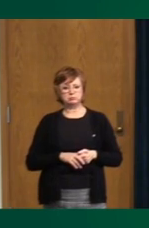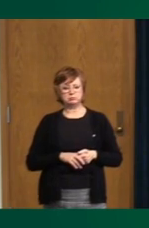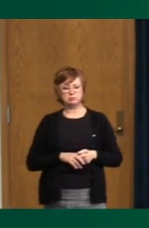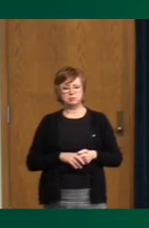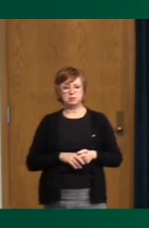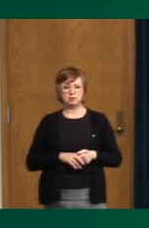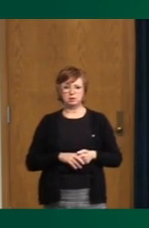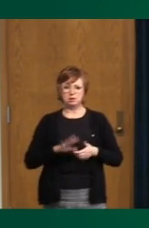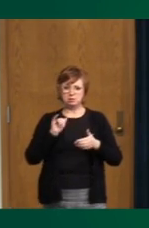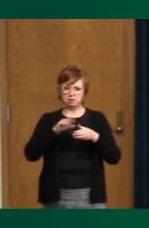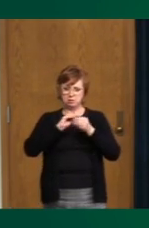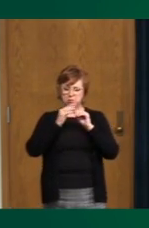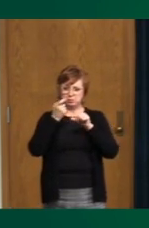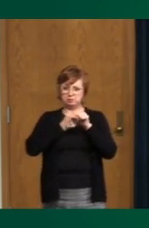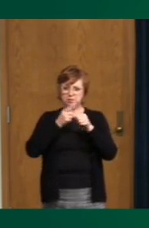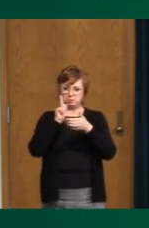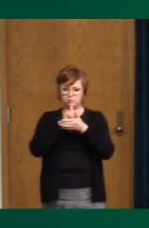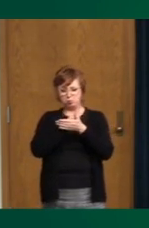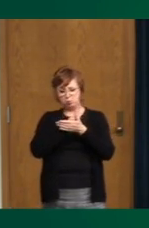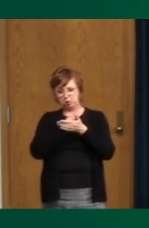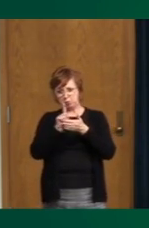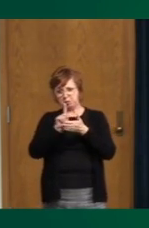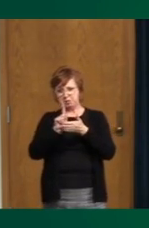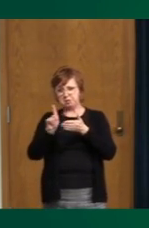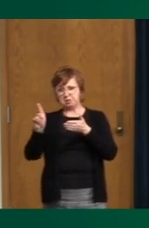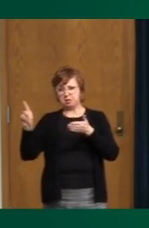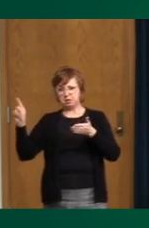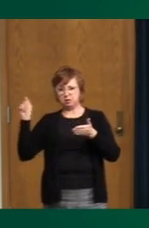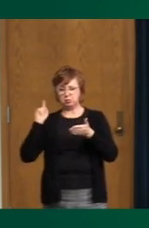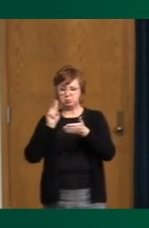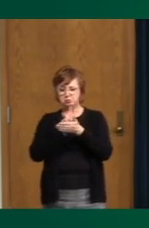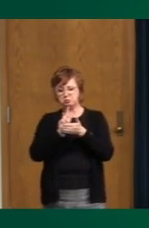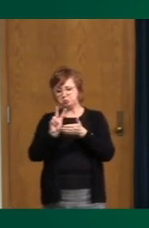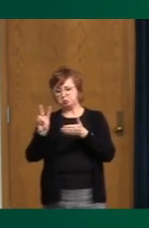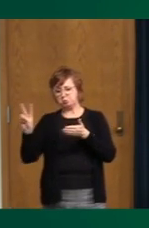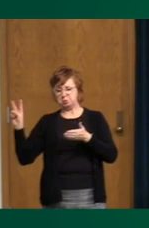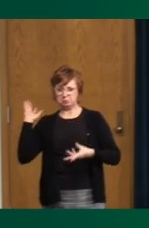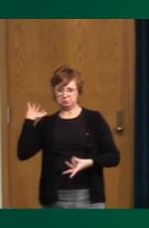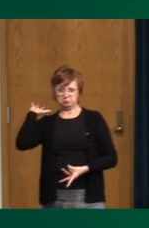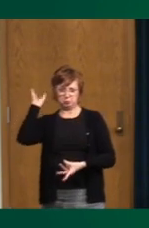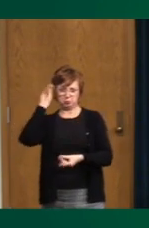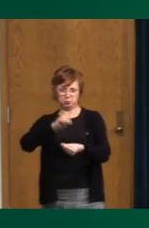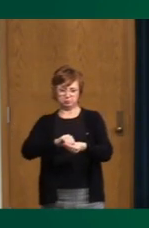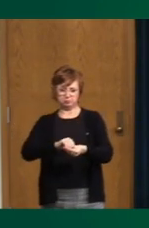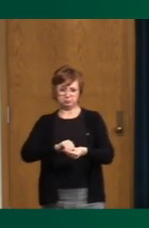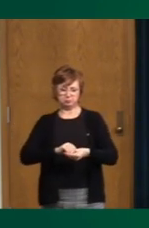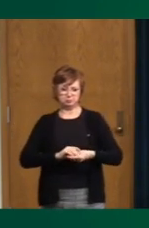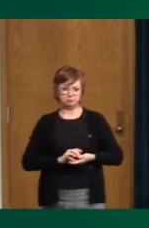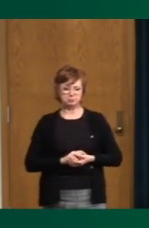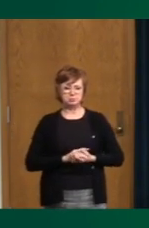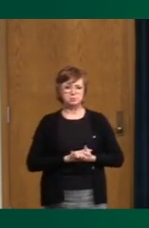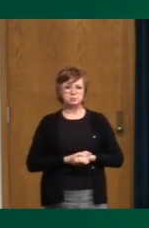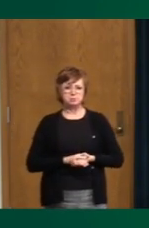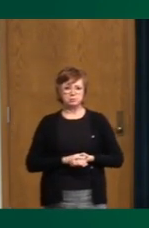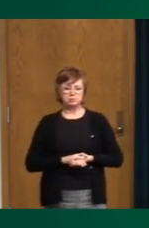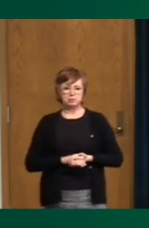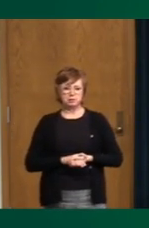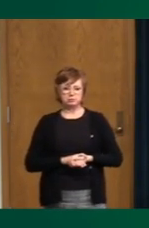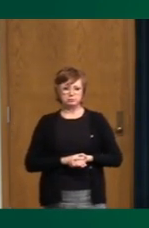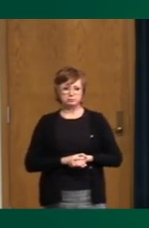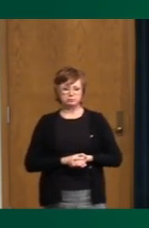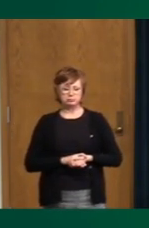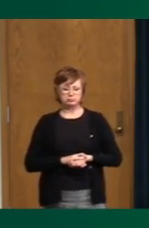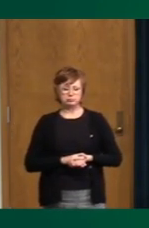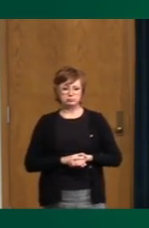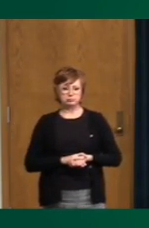week or two that I'm speaking to, and the projections change on a day-by-day basis. If we increase our number of contacts, the